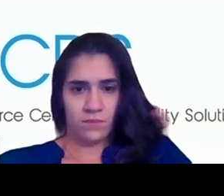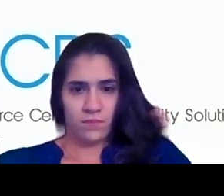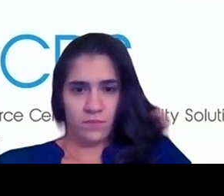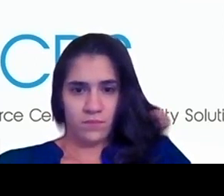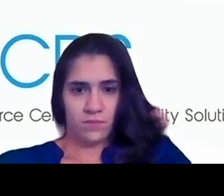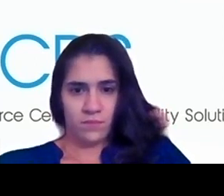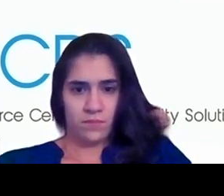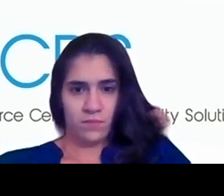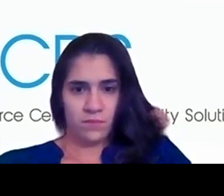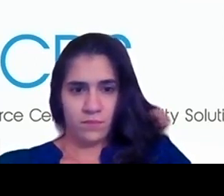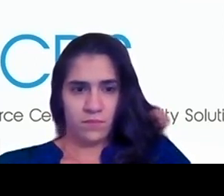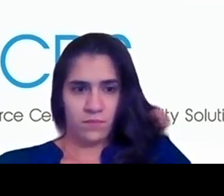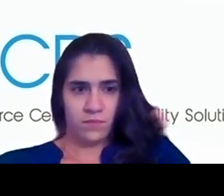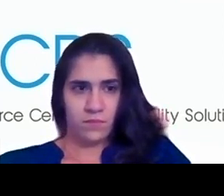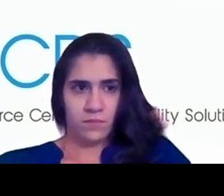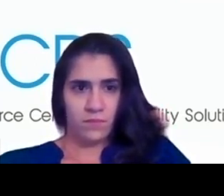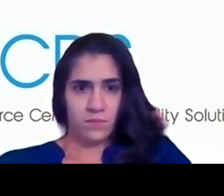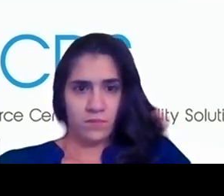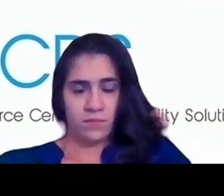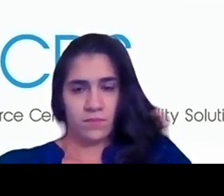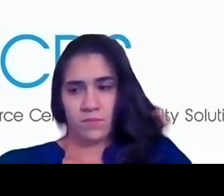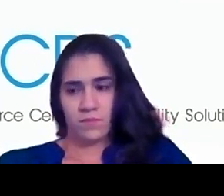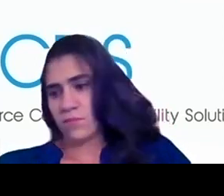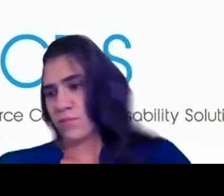name they were kind of told is like inclusive.